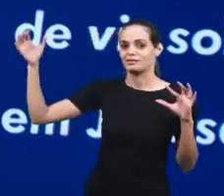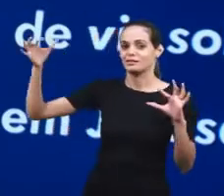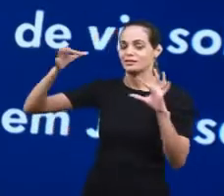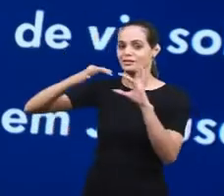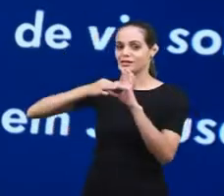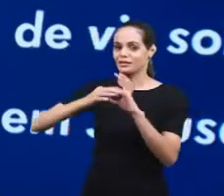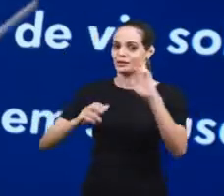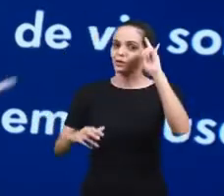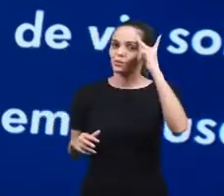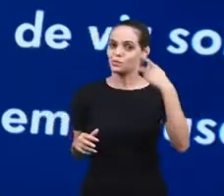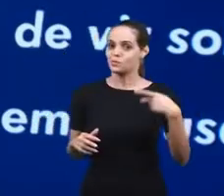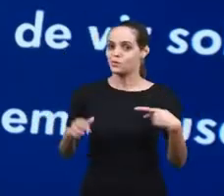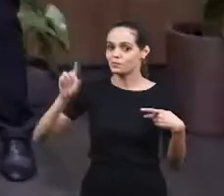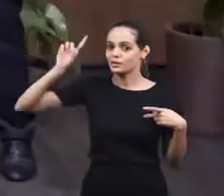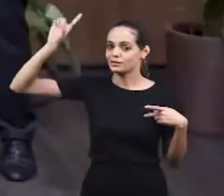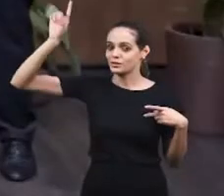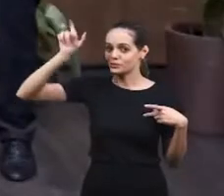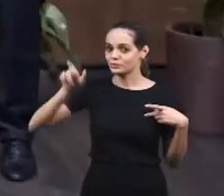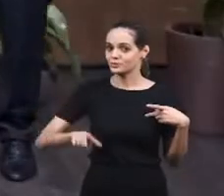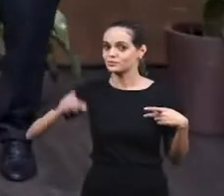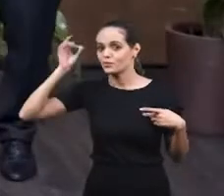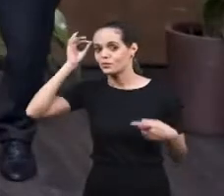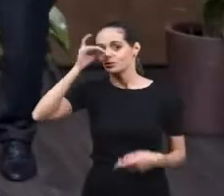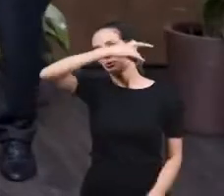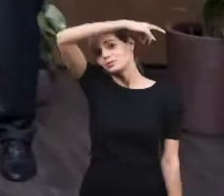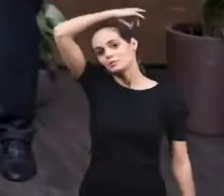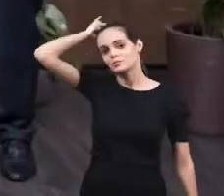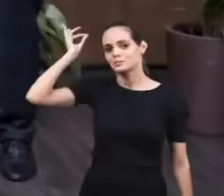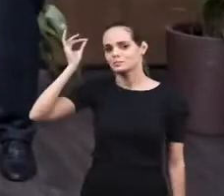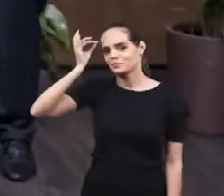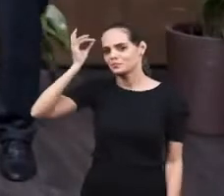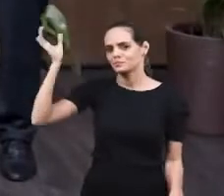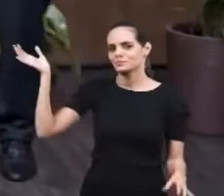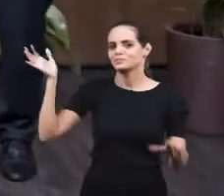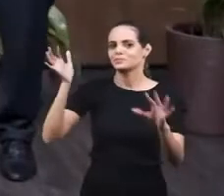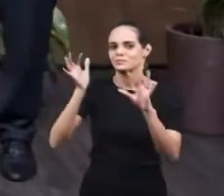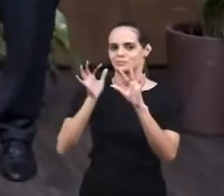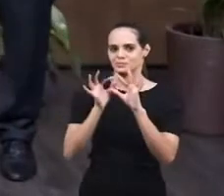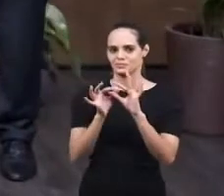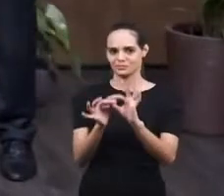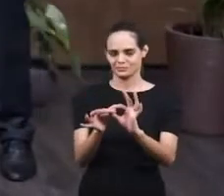connection between man and God. And truly, let's go back a little.